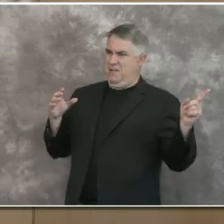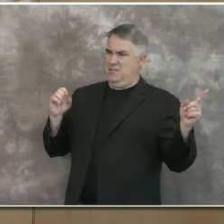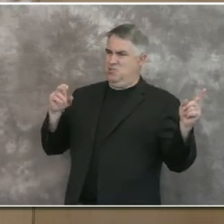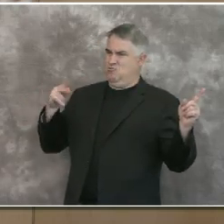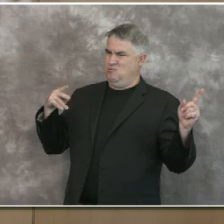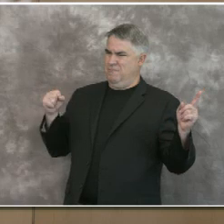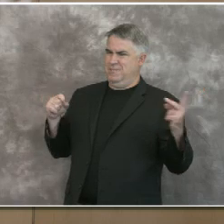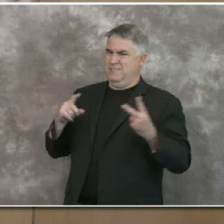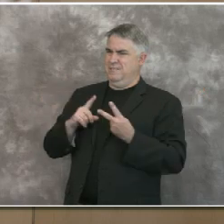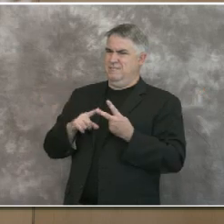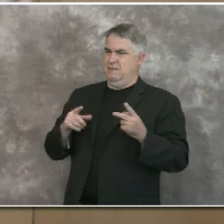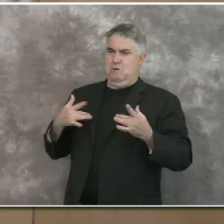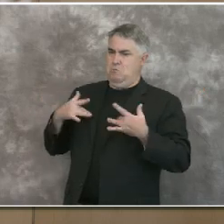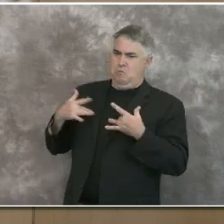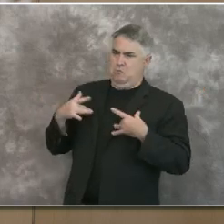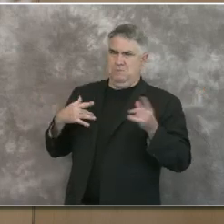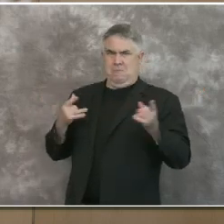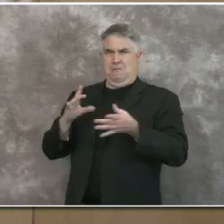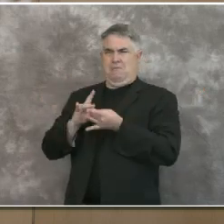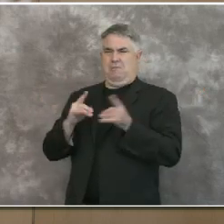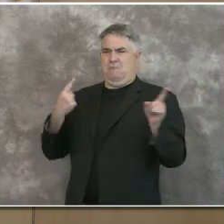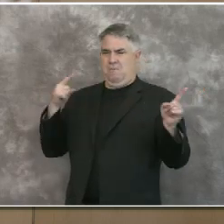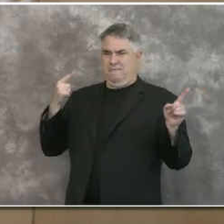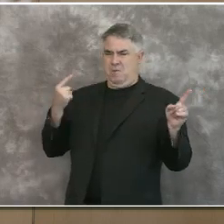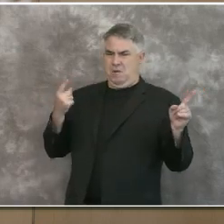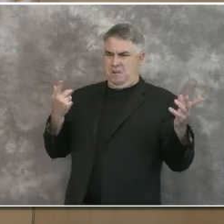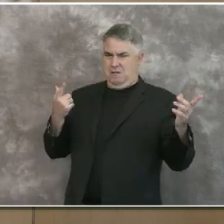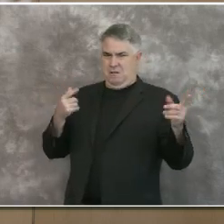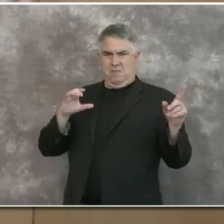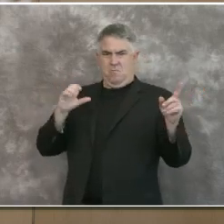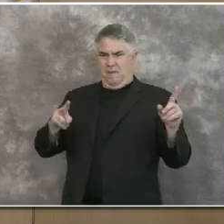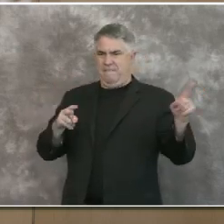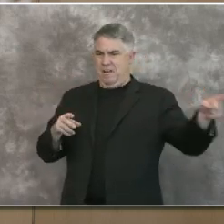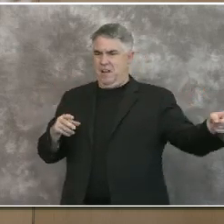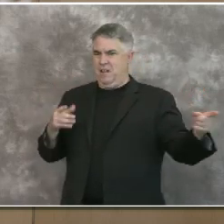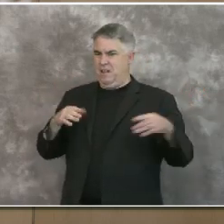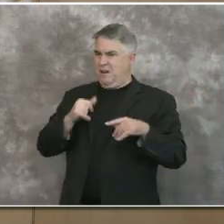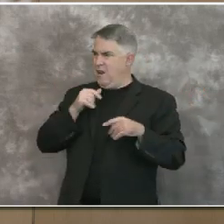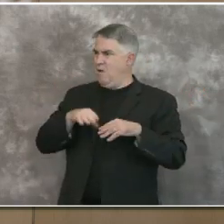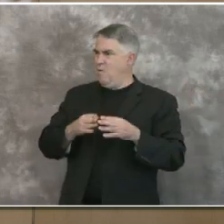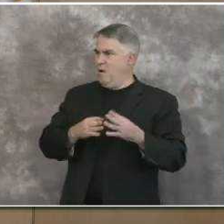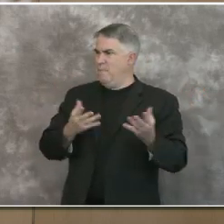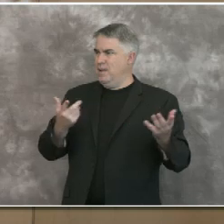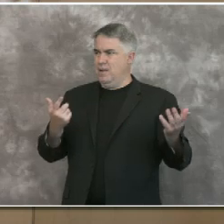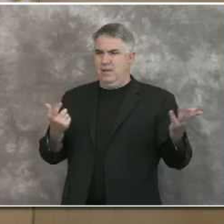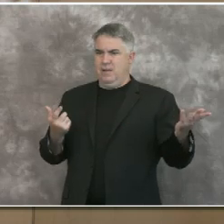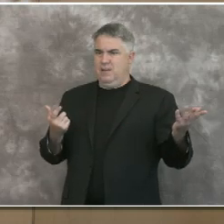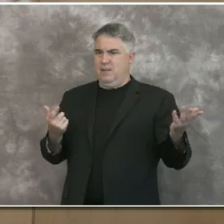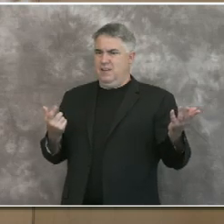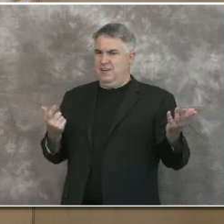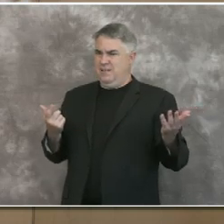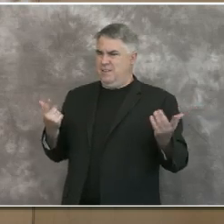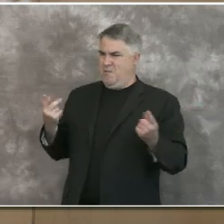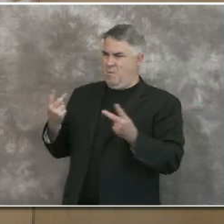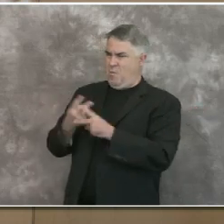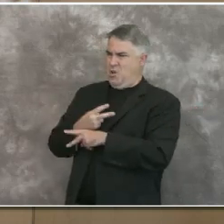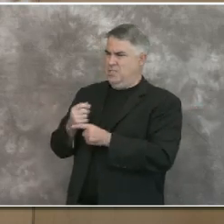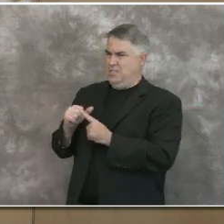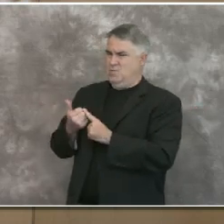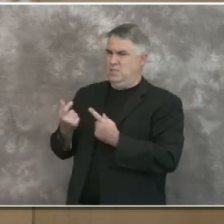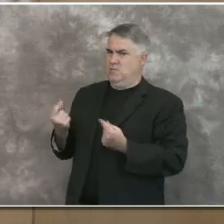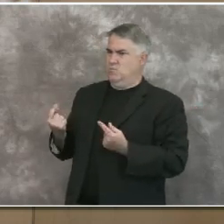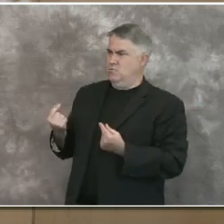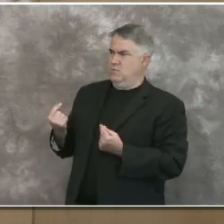hospital capacity, and, looking at Chula Vista, if we reopen businesses, that could potentially just be a even worse situation out there. I guess, how would you respond to